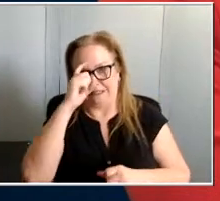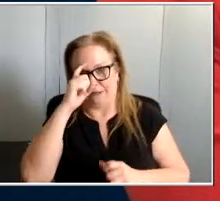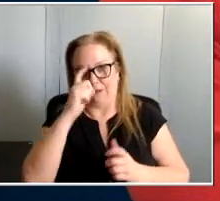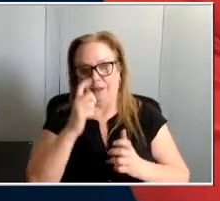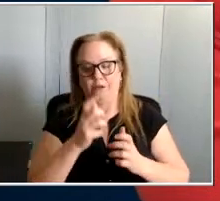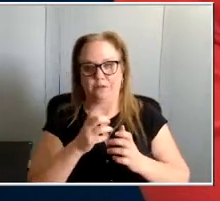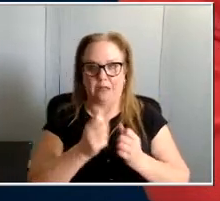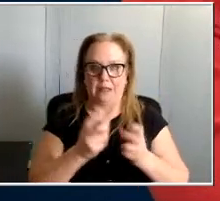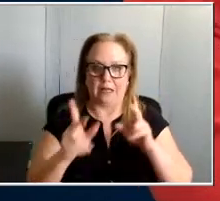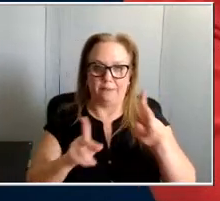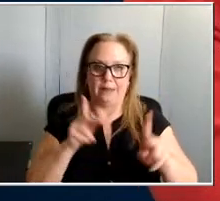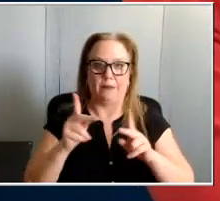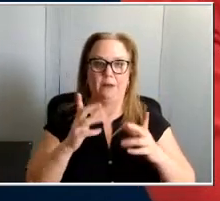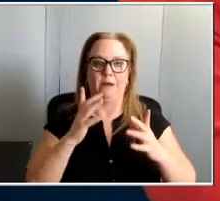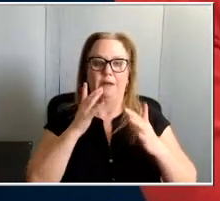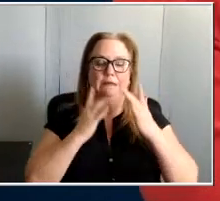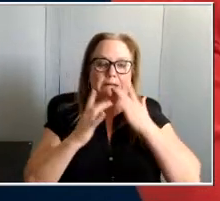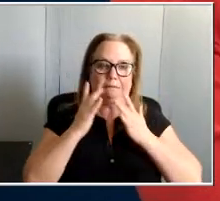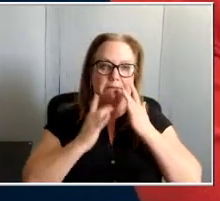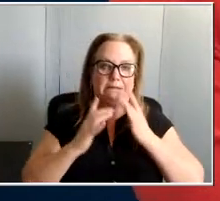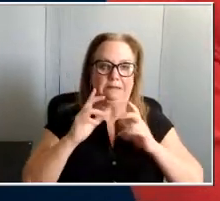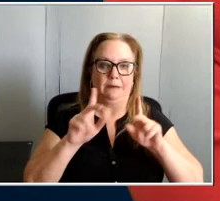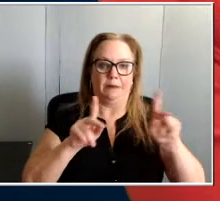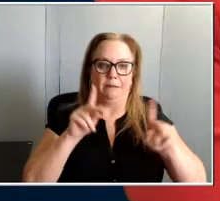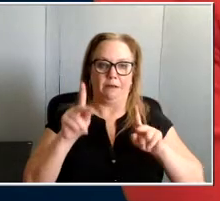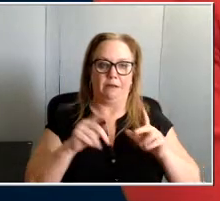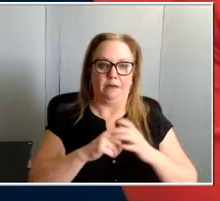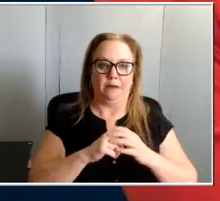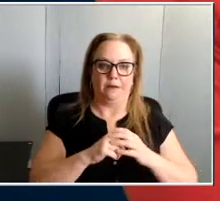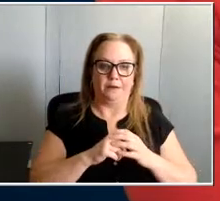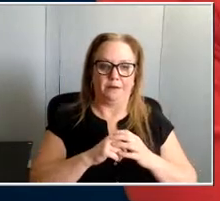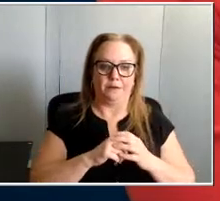depopulation and sparse geography and disparate geography areas,